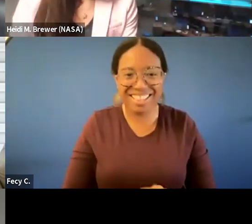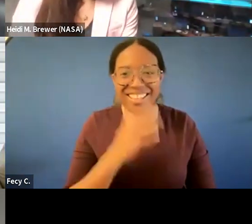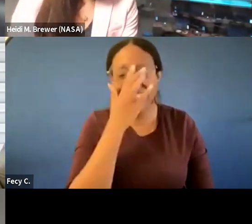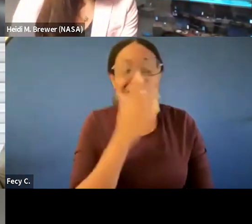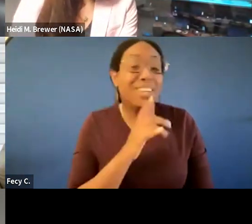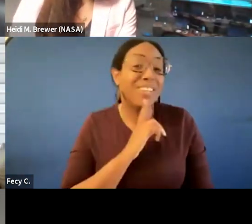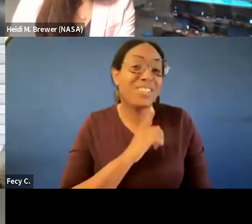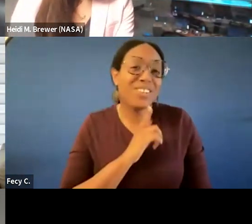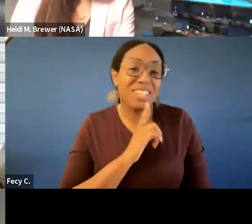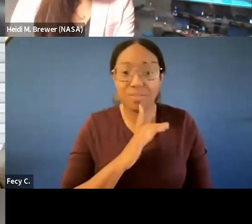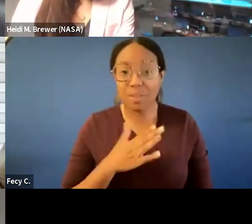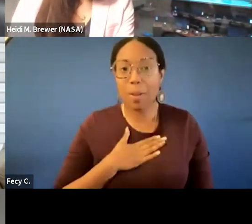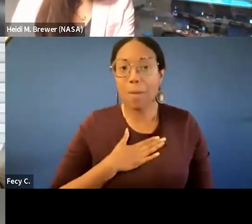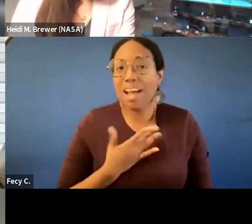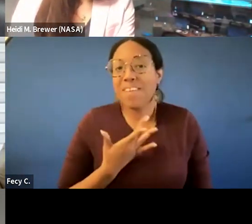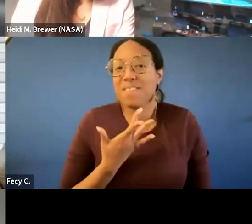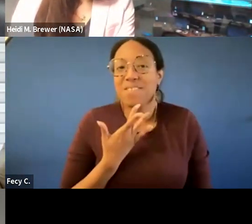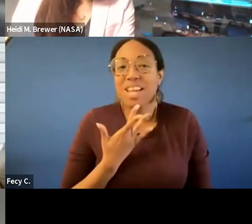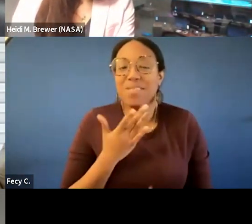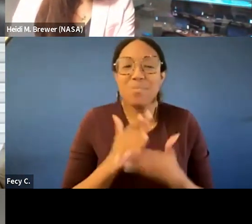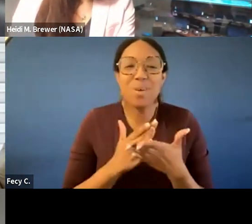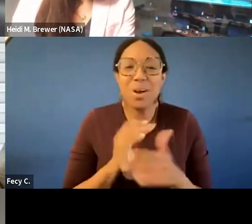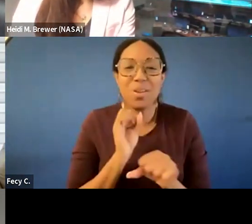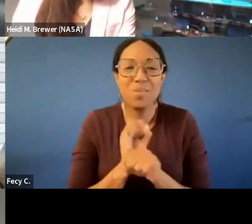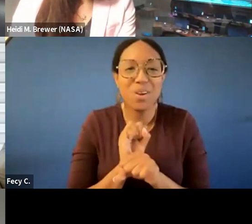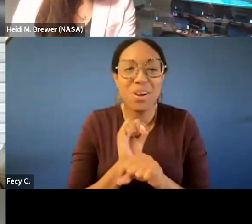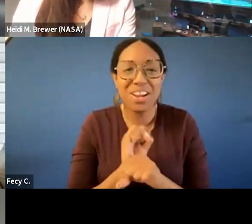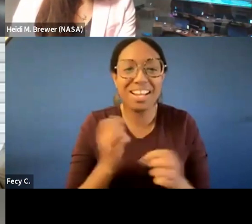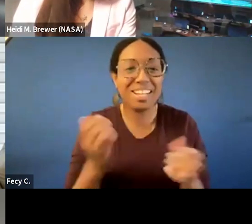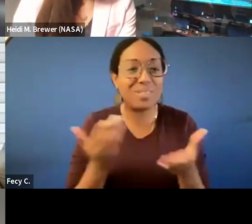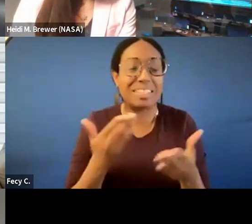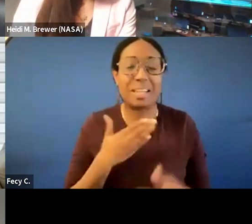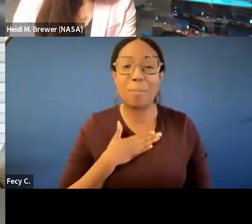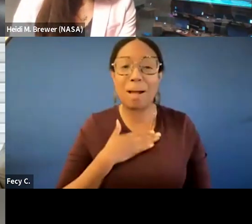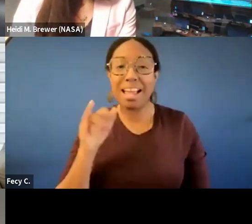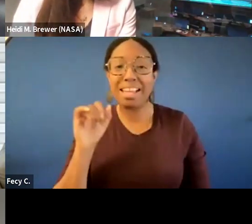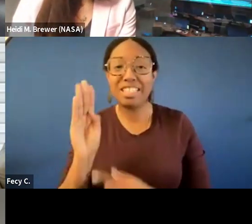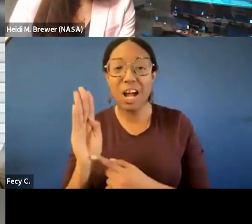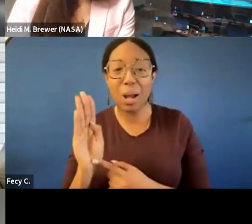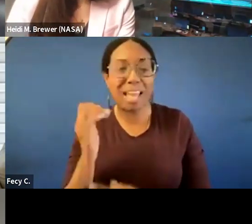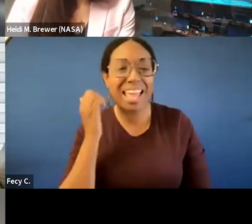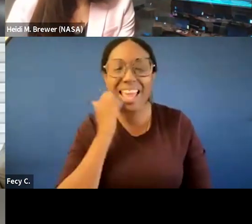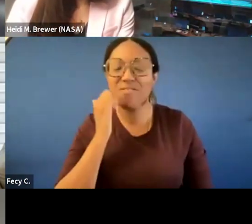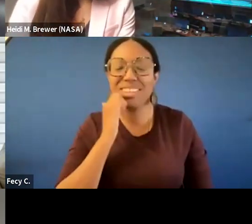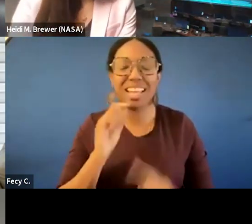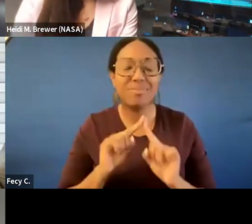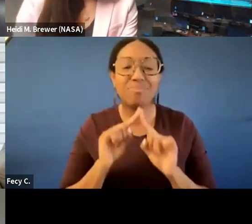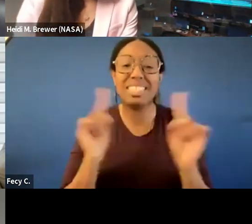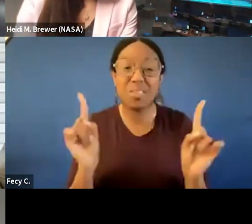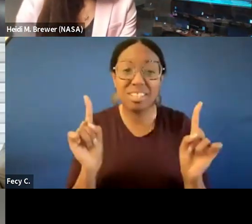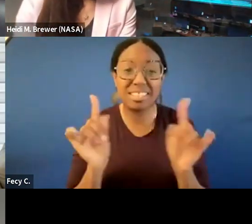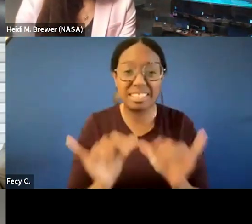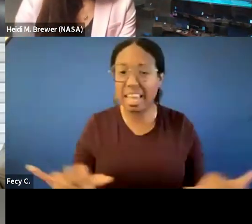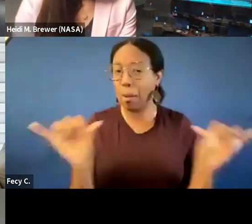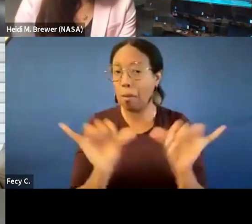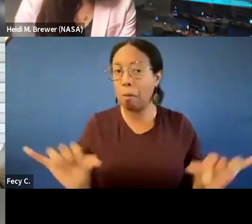Sure. My favorite part of my job is that my job is different every day. And to just elaborate a little bit more